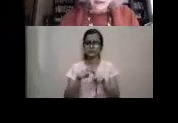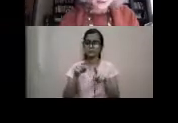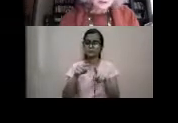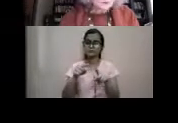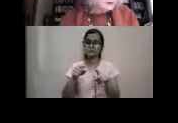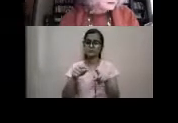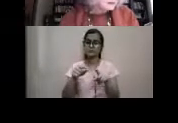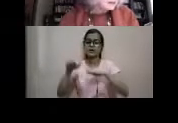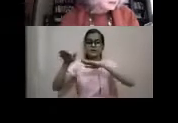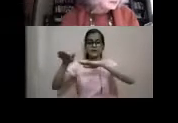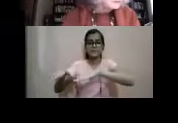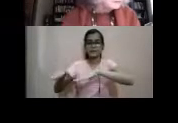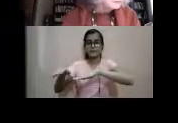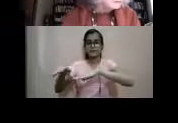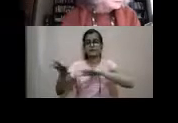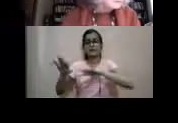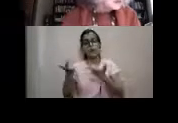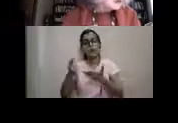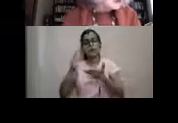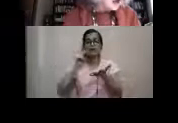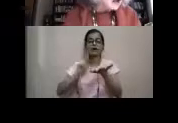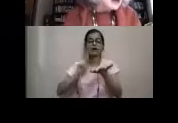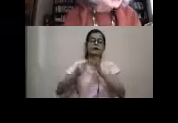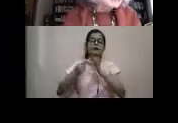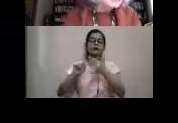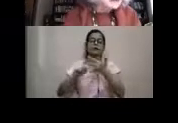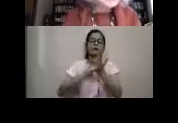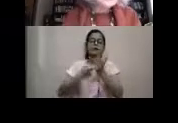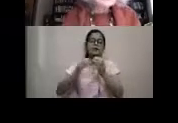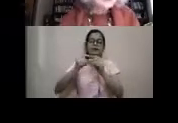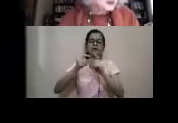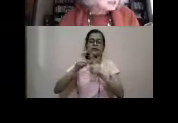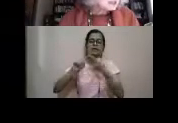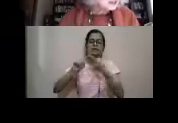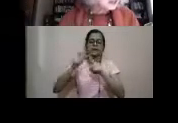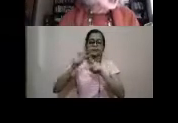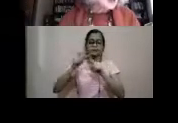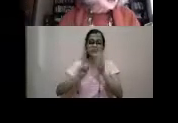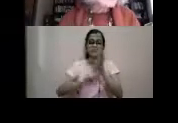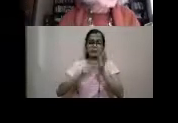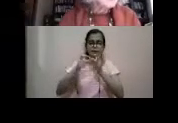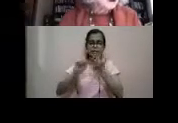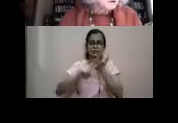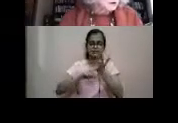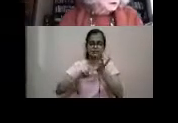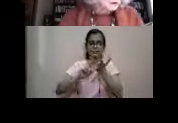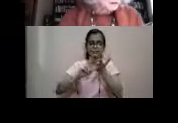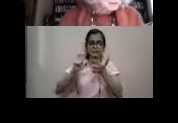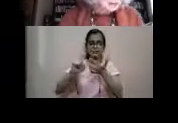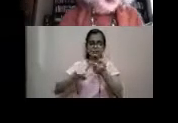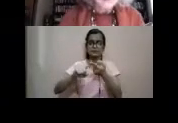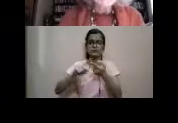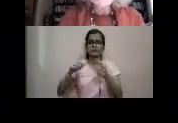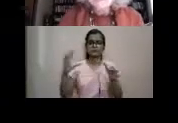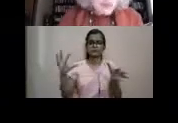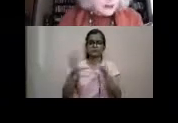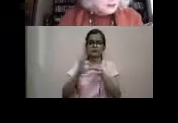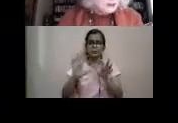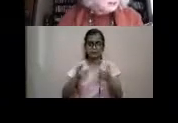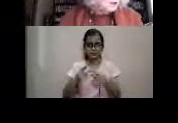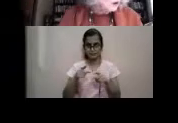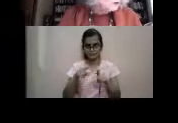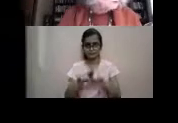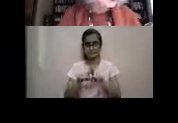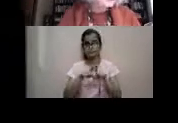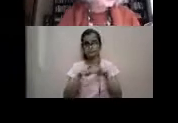and interdependencies allows society to function and be well ordered. But the